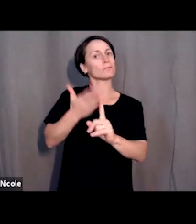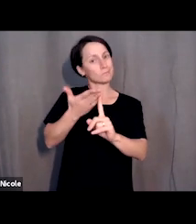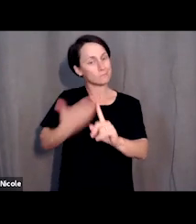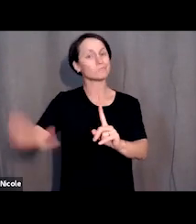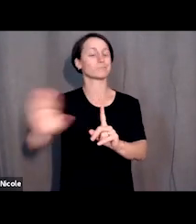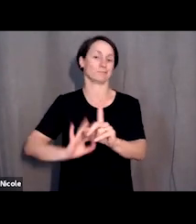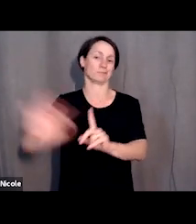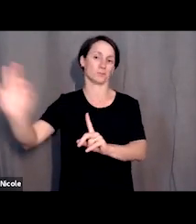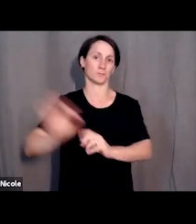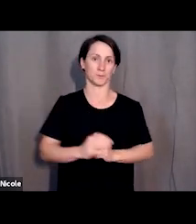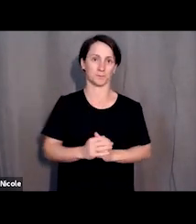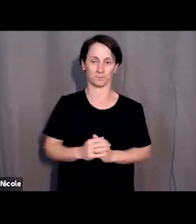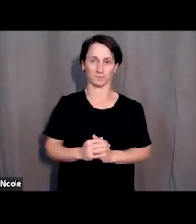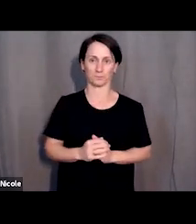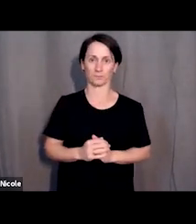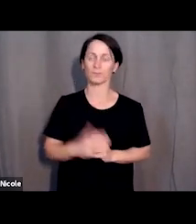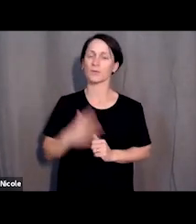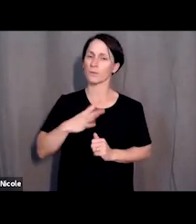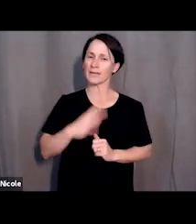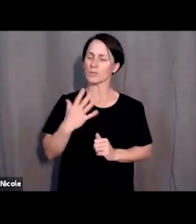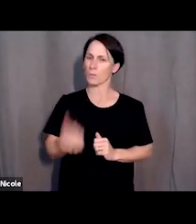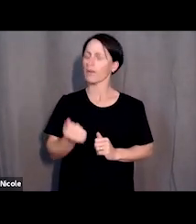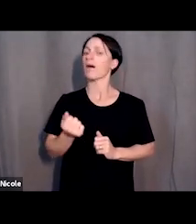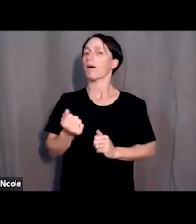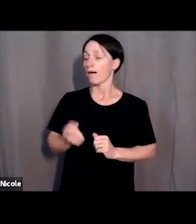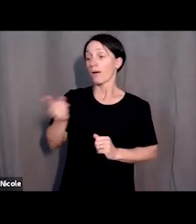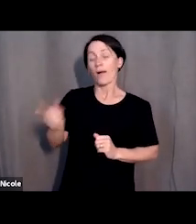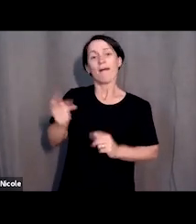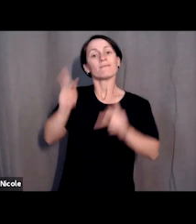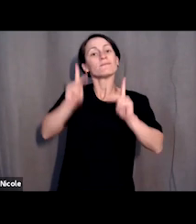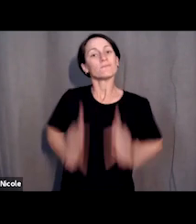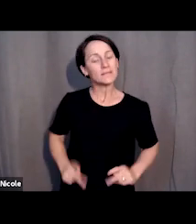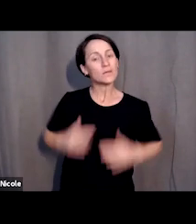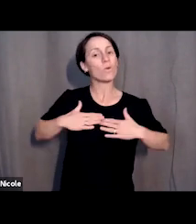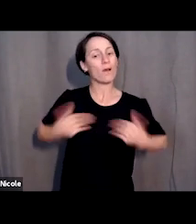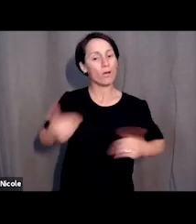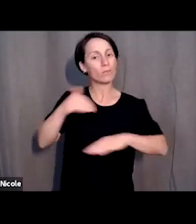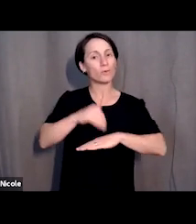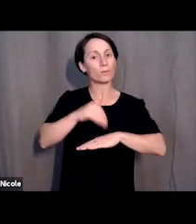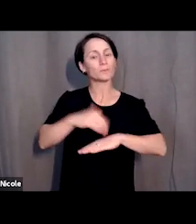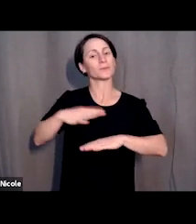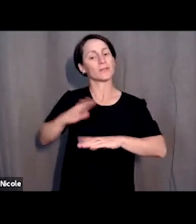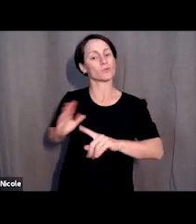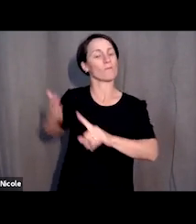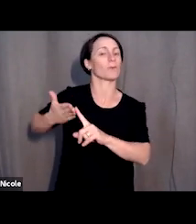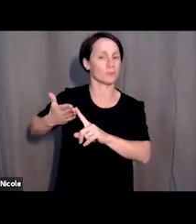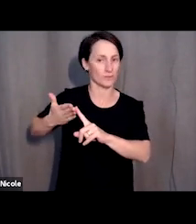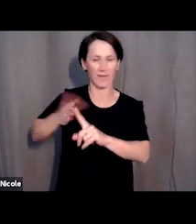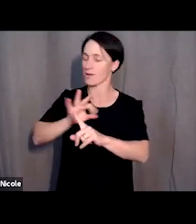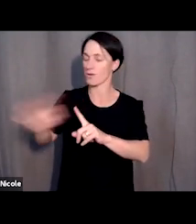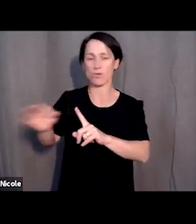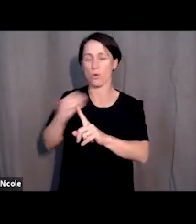for, yes, you have some physical health problems and there is some stuff happening now for them. But it took a long time to get